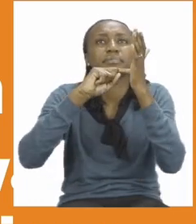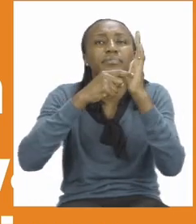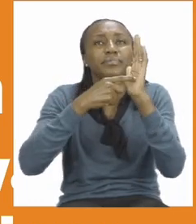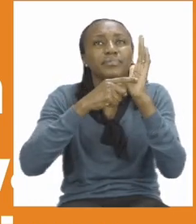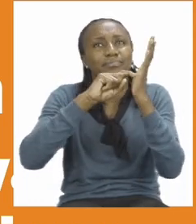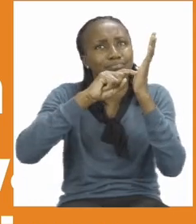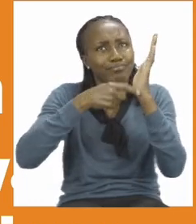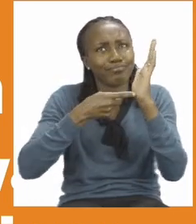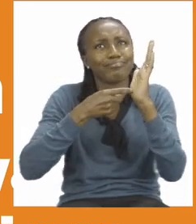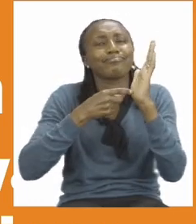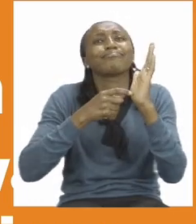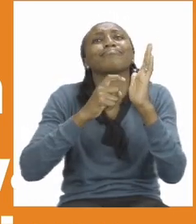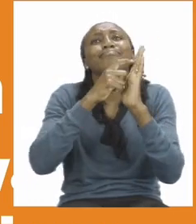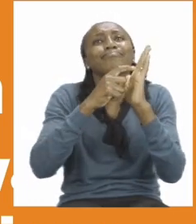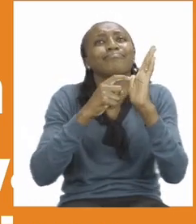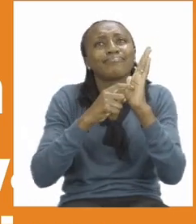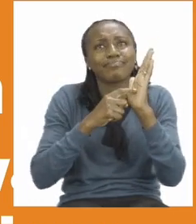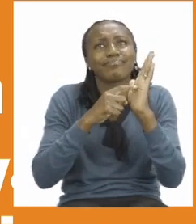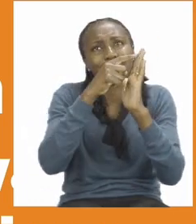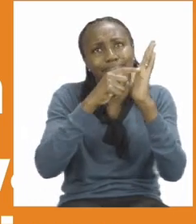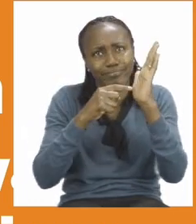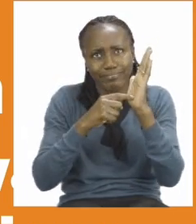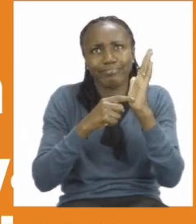conjunctions, capital letters,